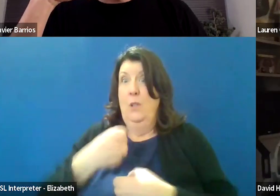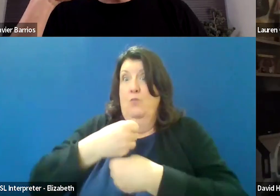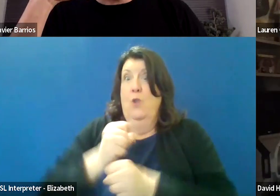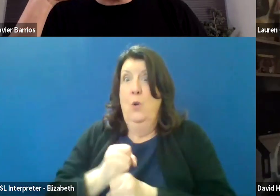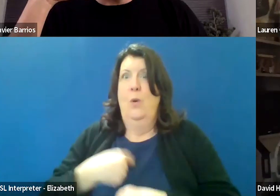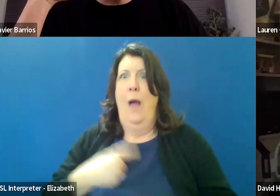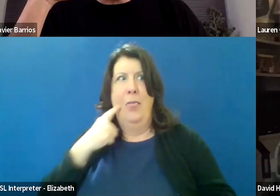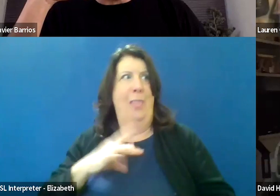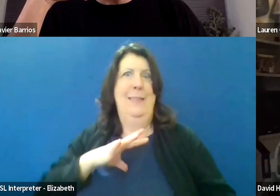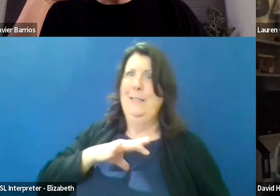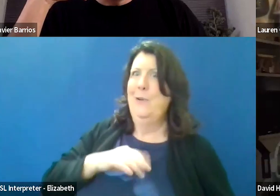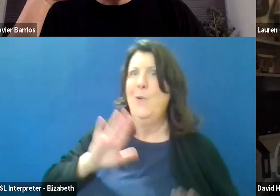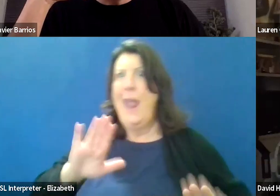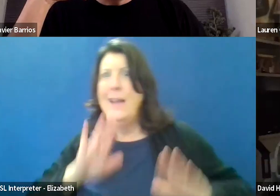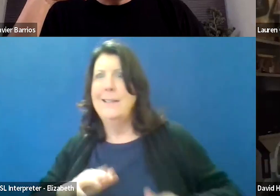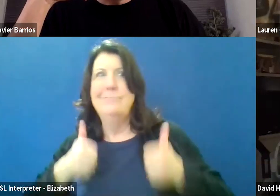I was like,